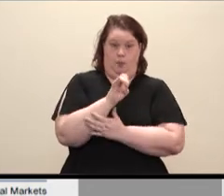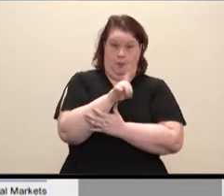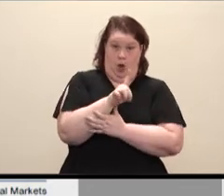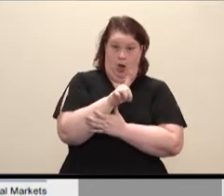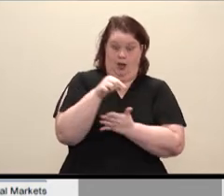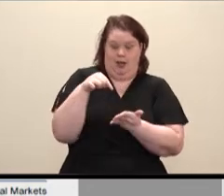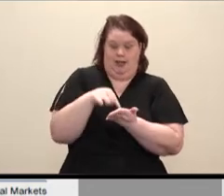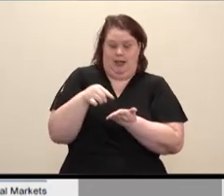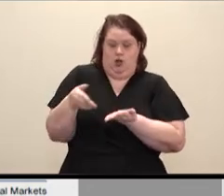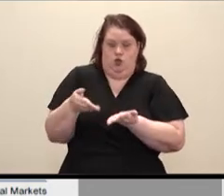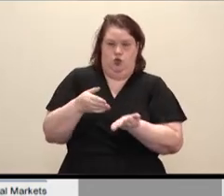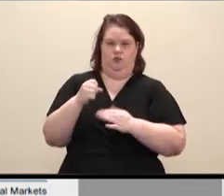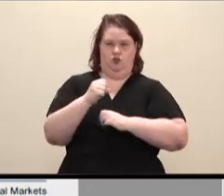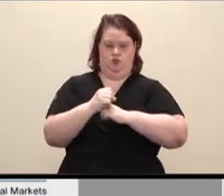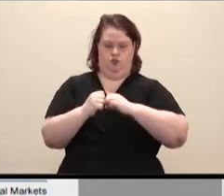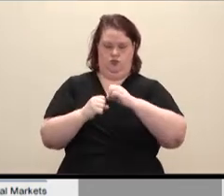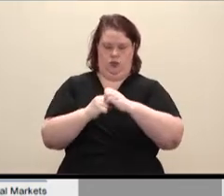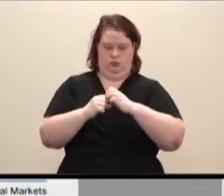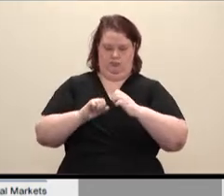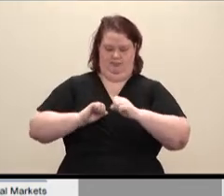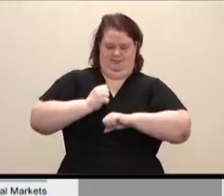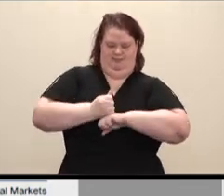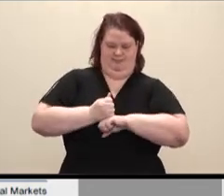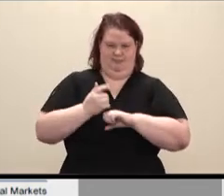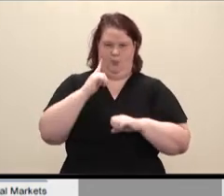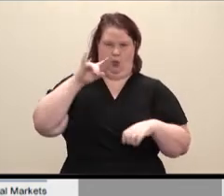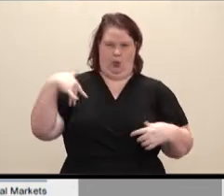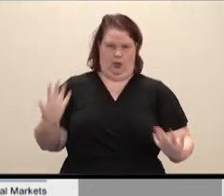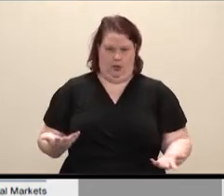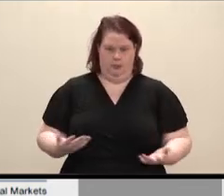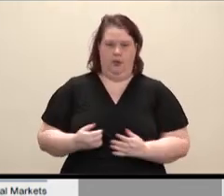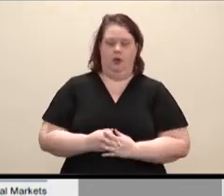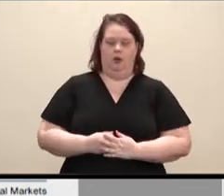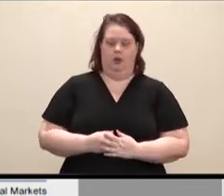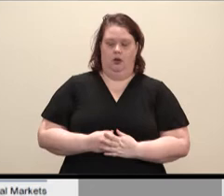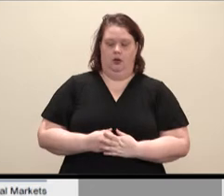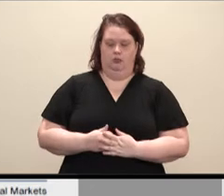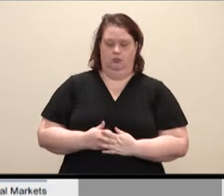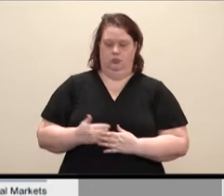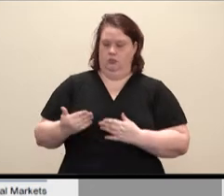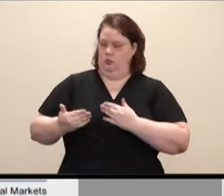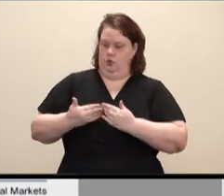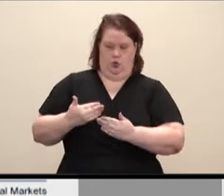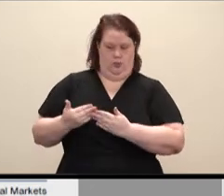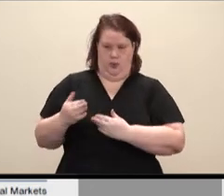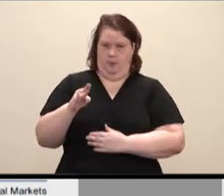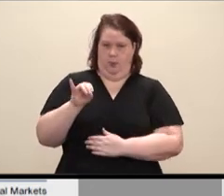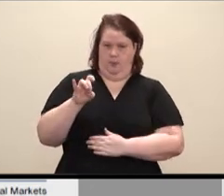We assumed that with your bond program, that whichever bond program